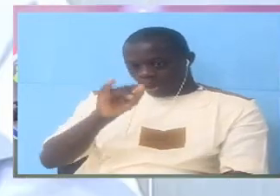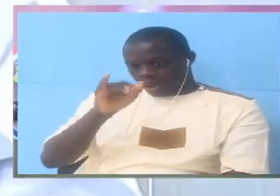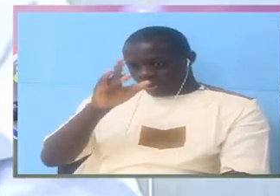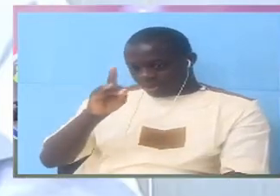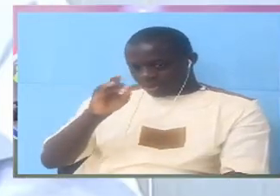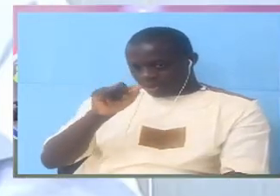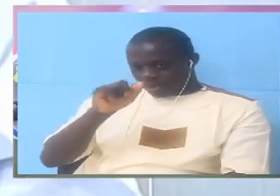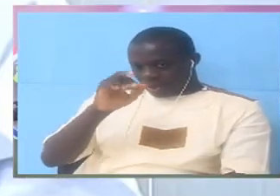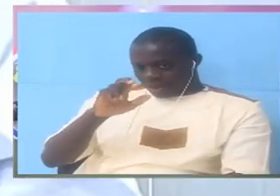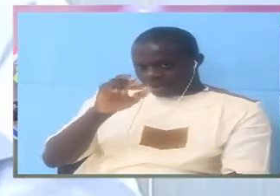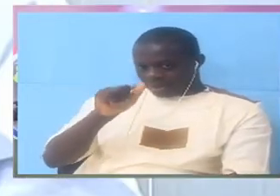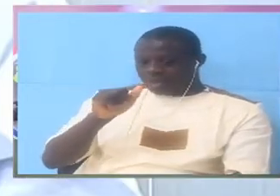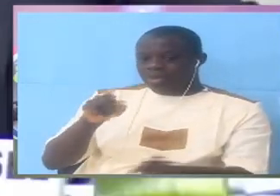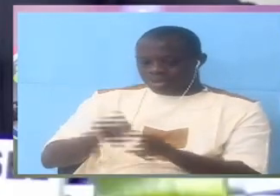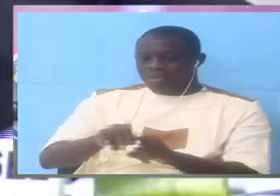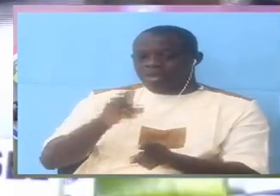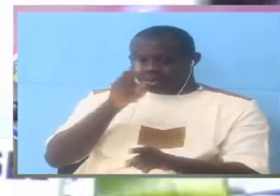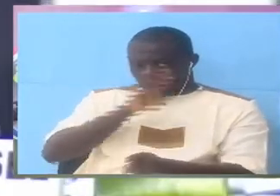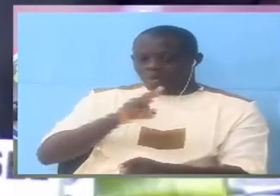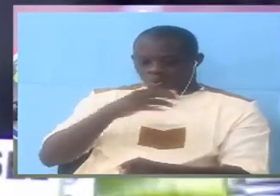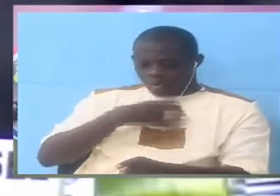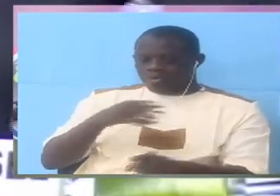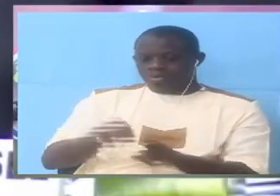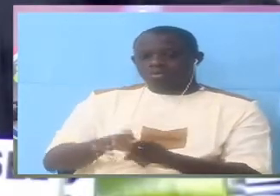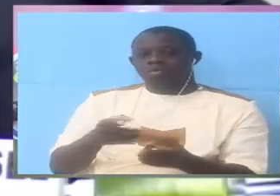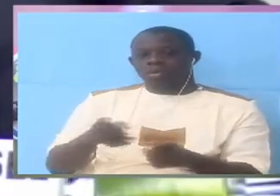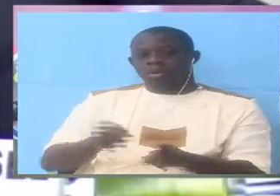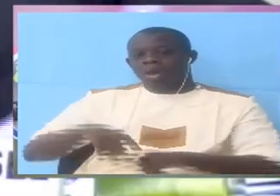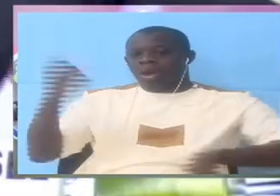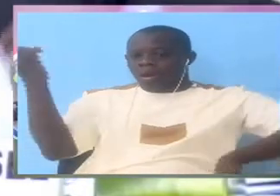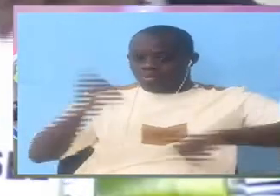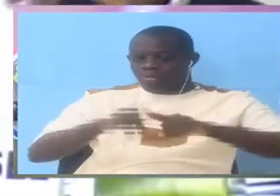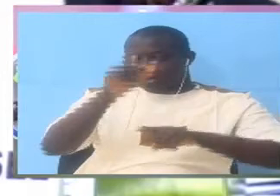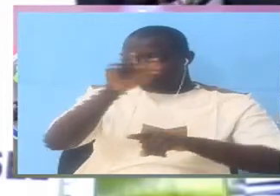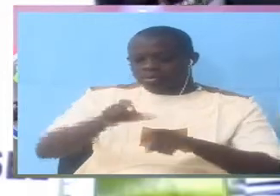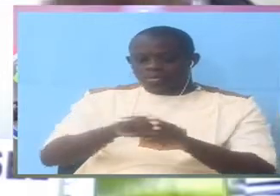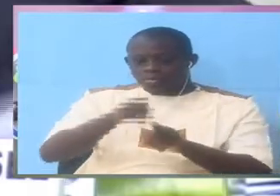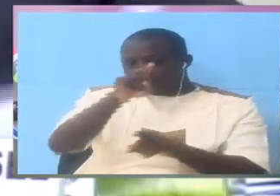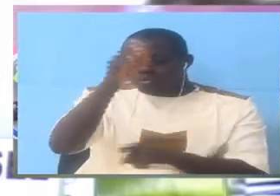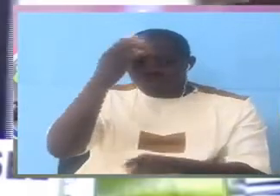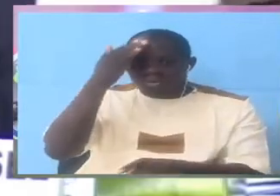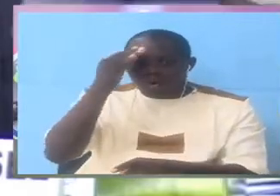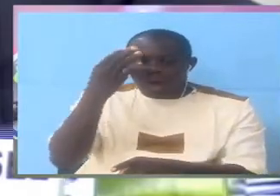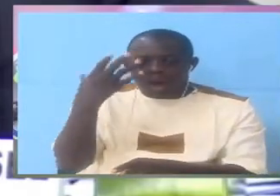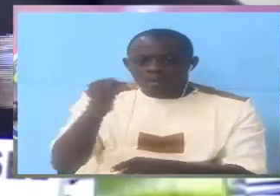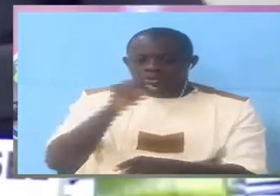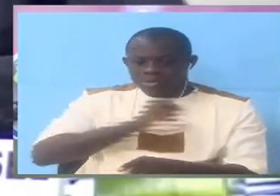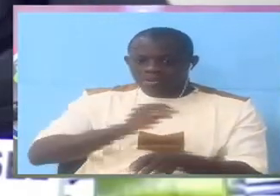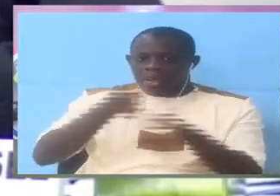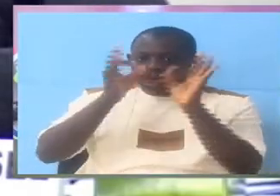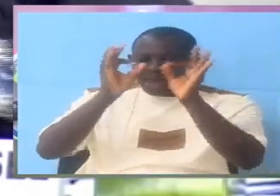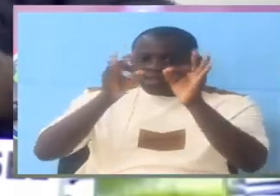Do you know how Per Mendy described that event? Let